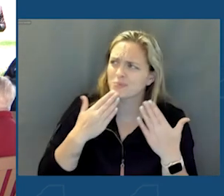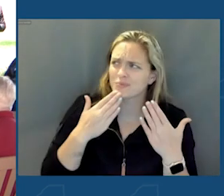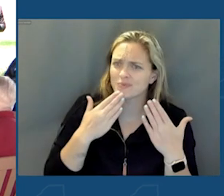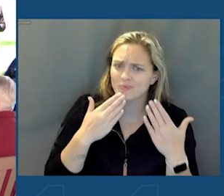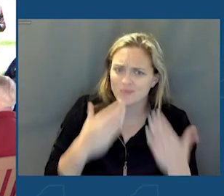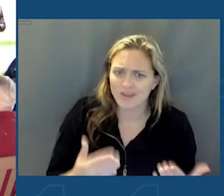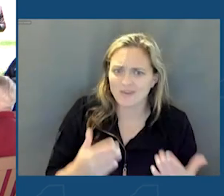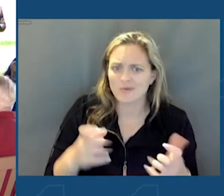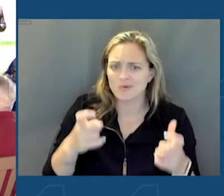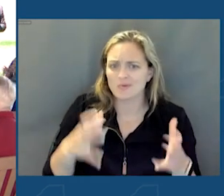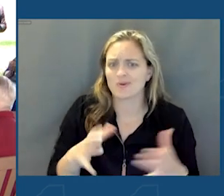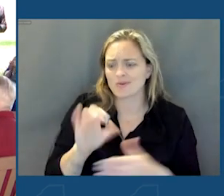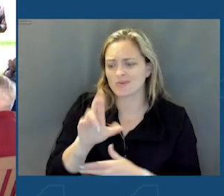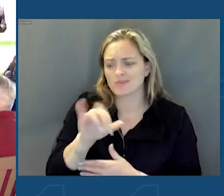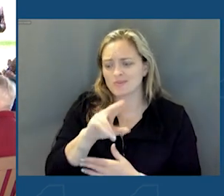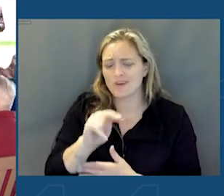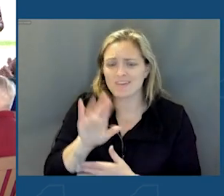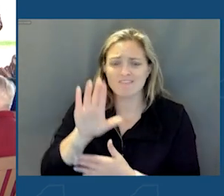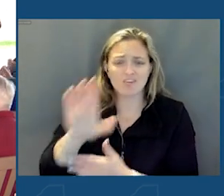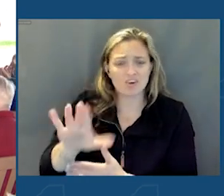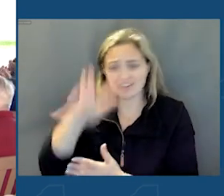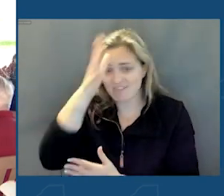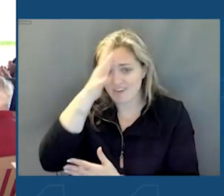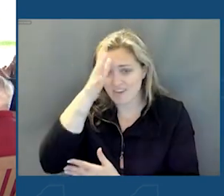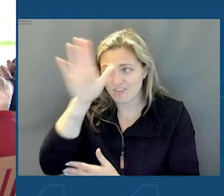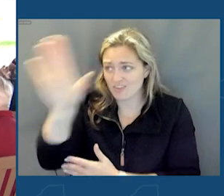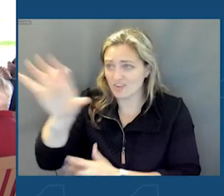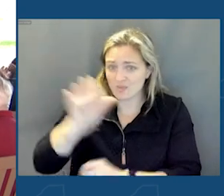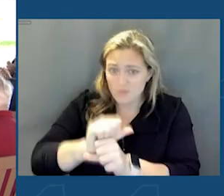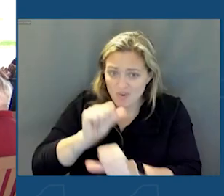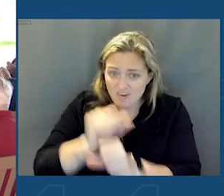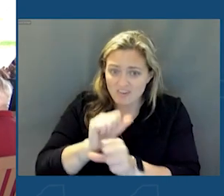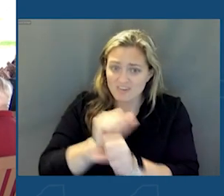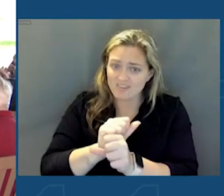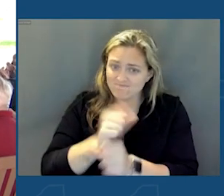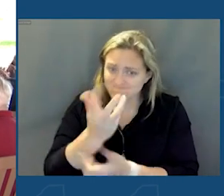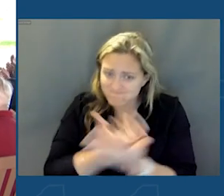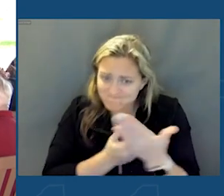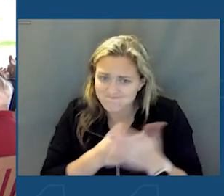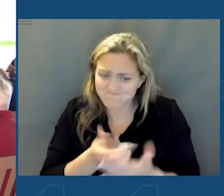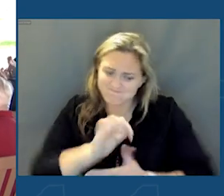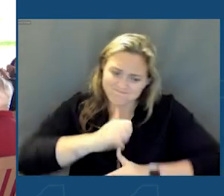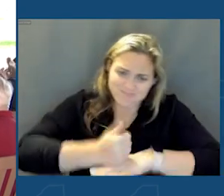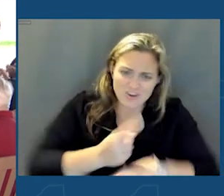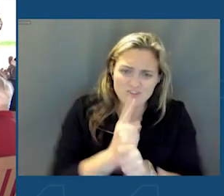Director Stratton for his father's great work in achieving that objective.